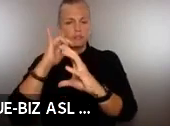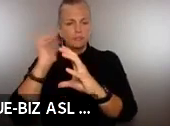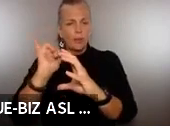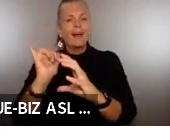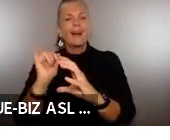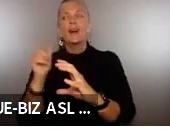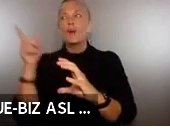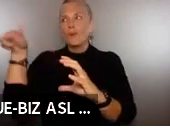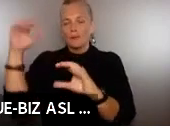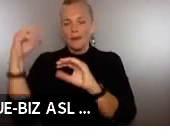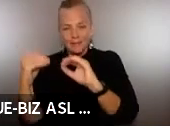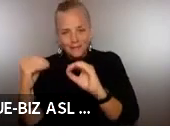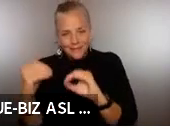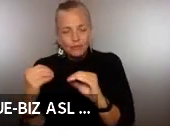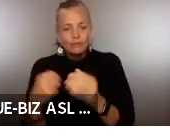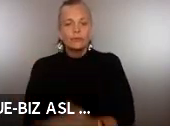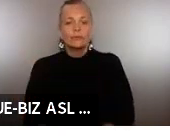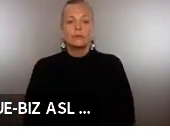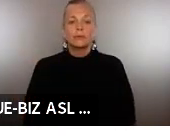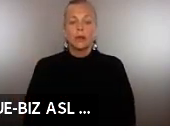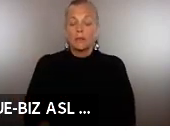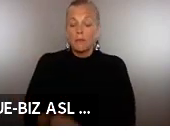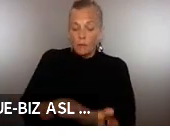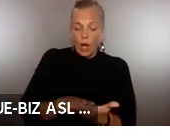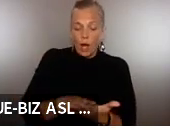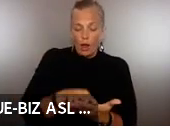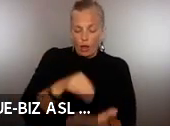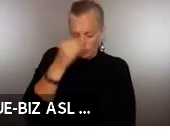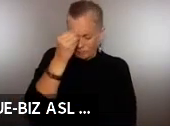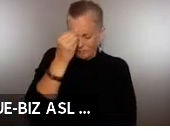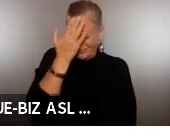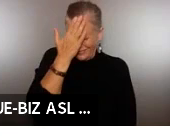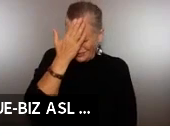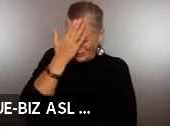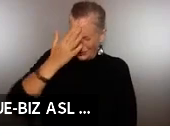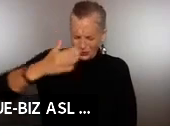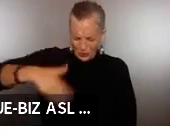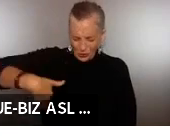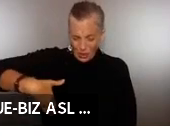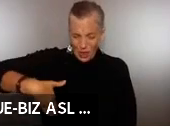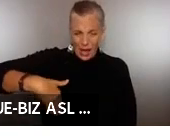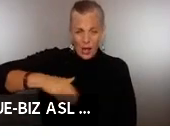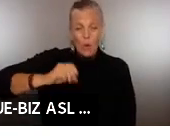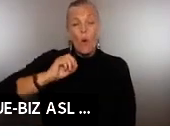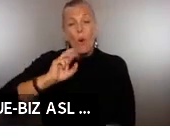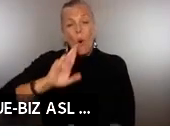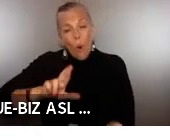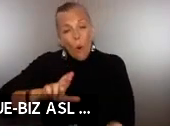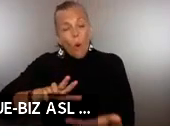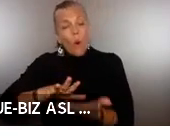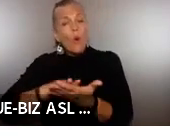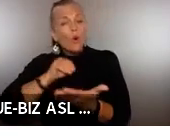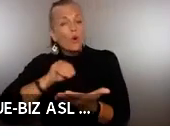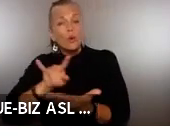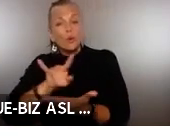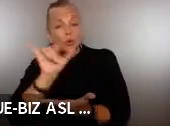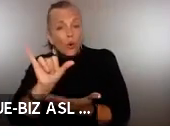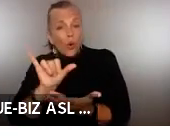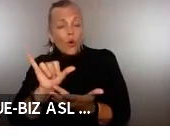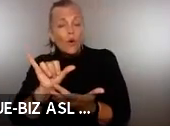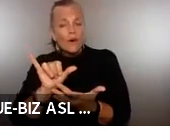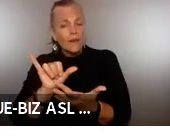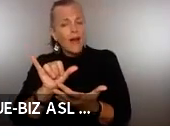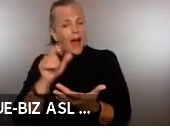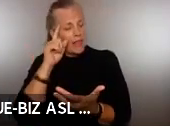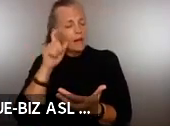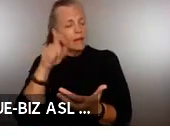And you know, whether you learn it too late or you learn it early enough, I think it's always something good to be learned within our community and